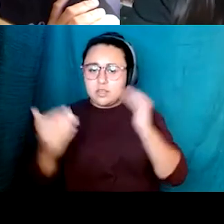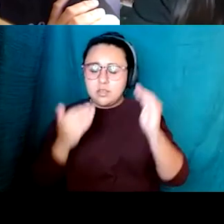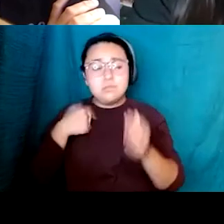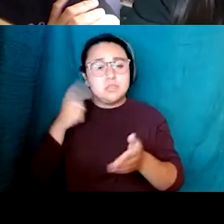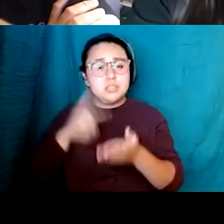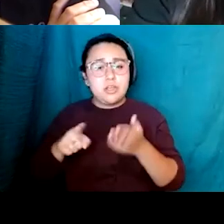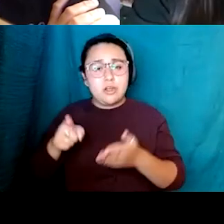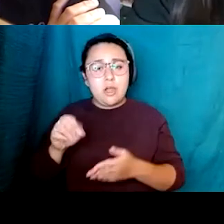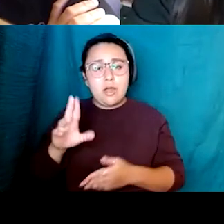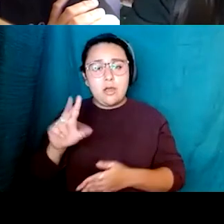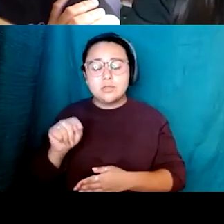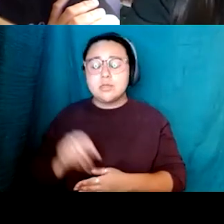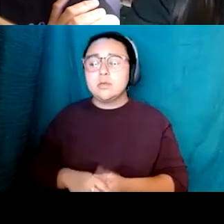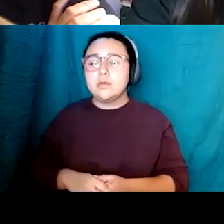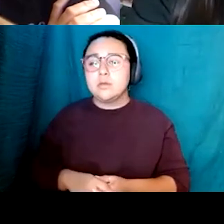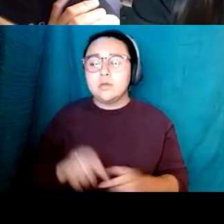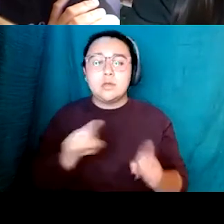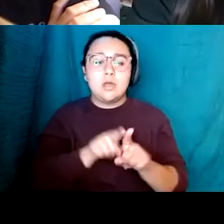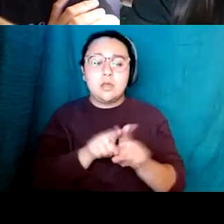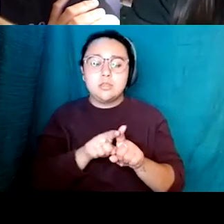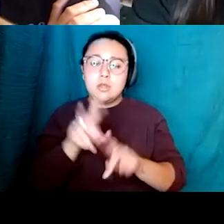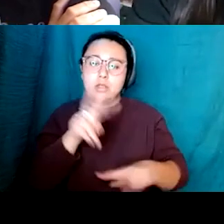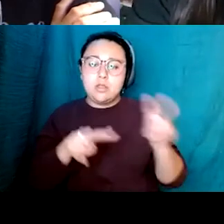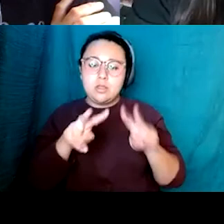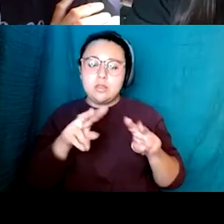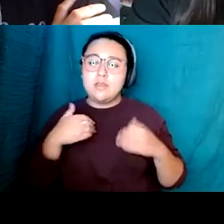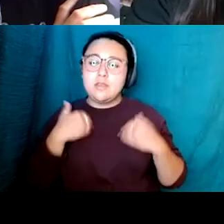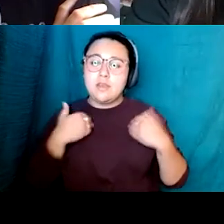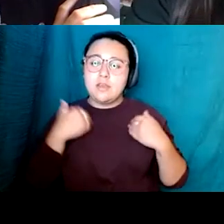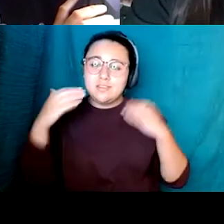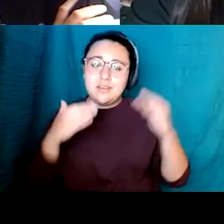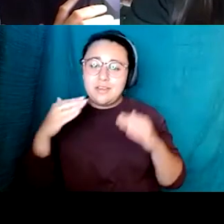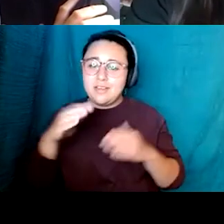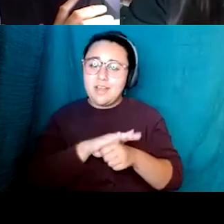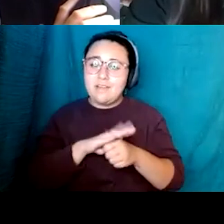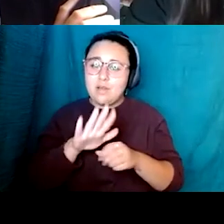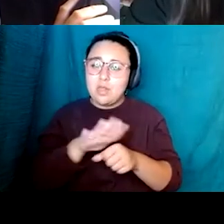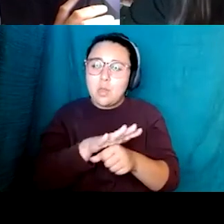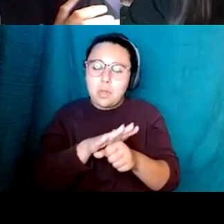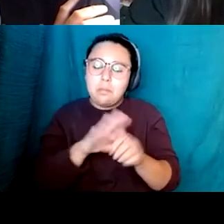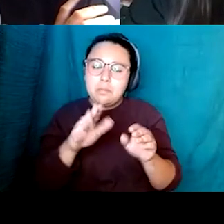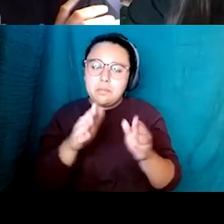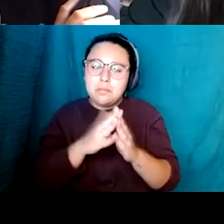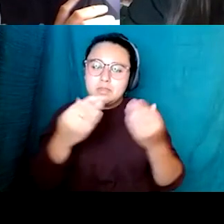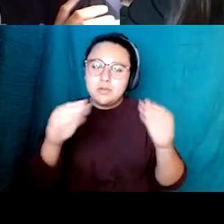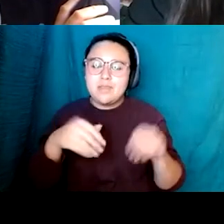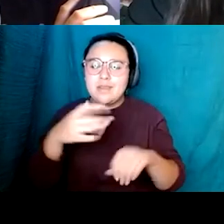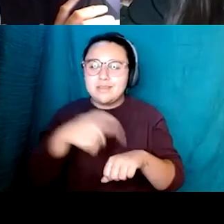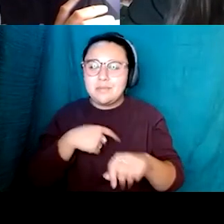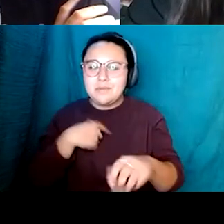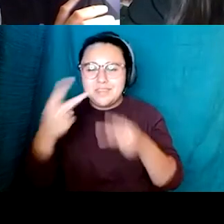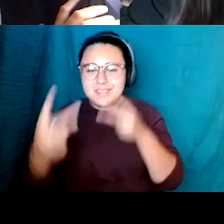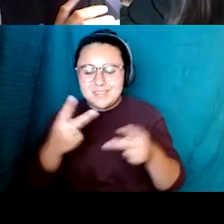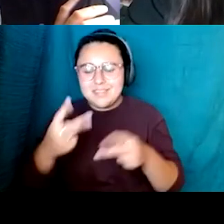and, you know, perhaps browsing the young adult section of your local bookstore the next time you go on a bookstore adventure. And